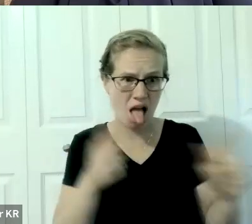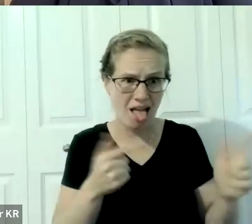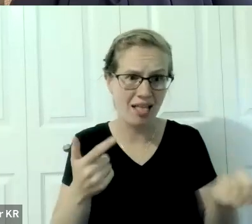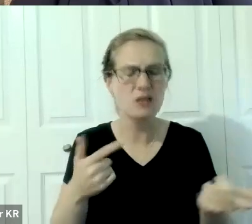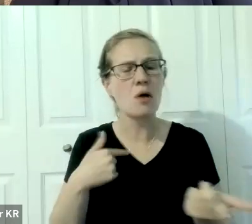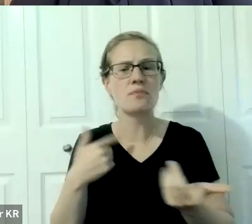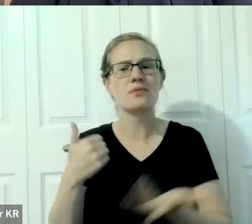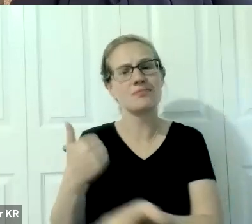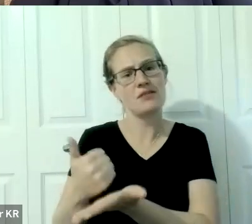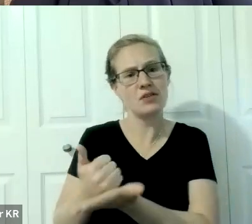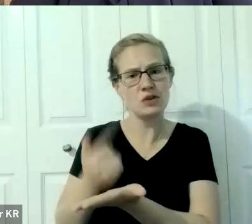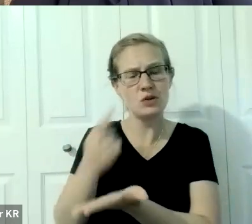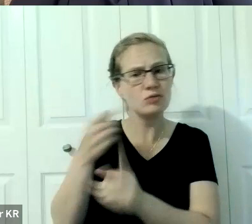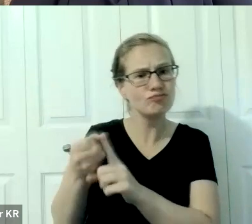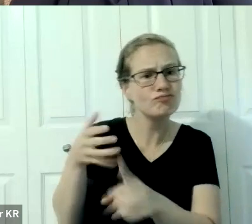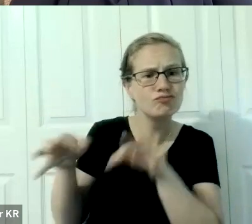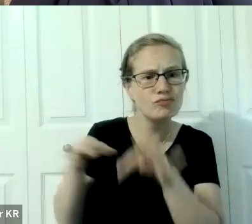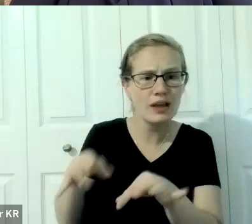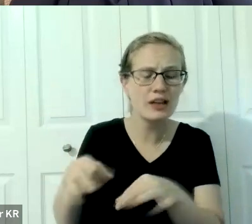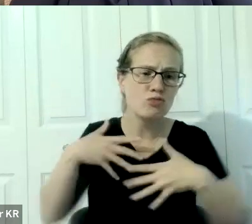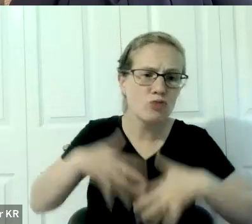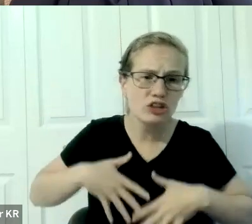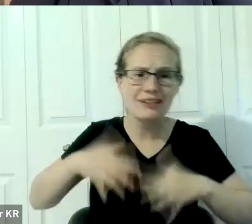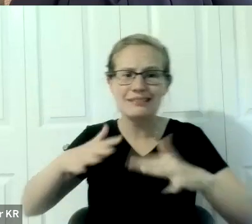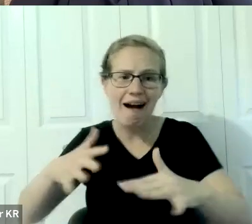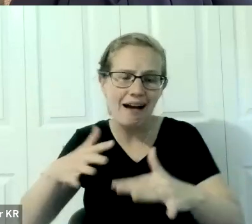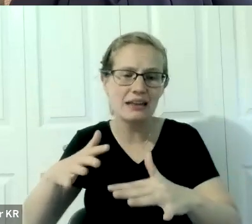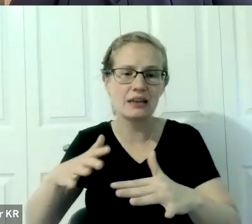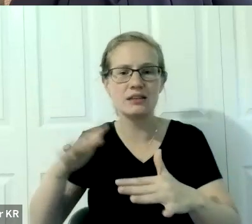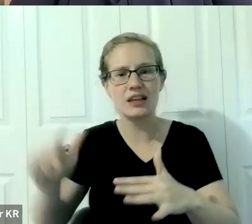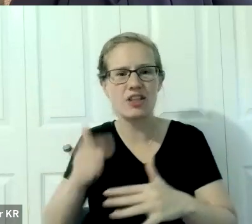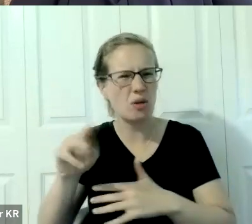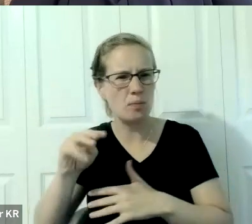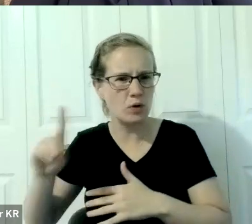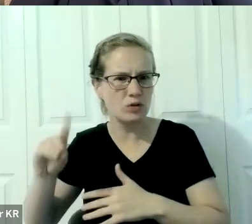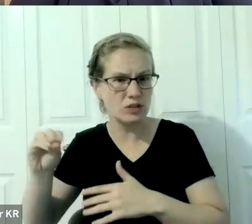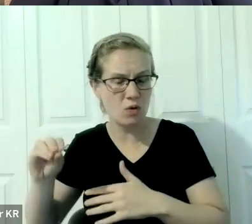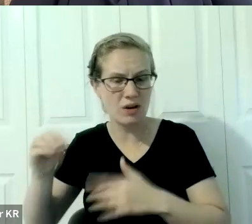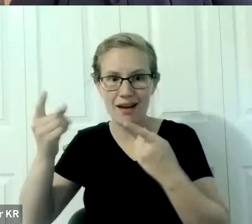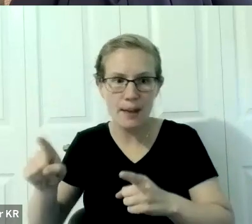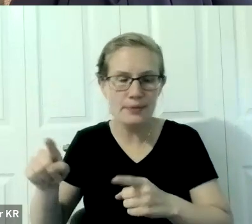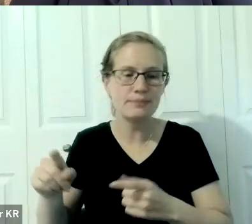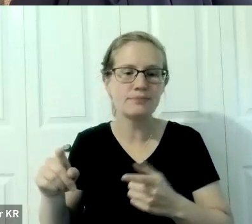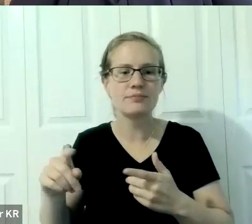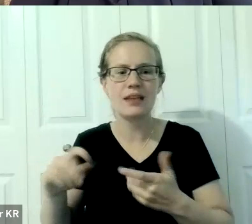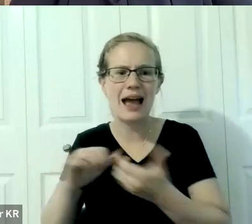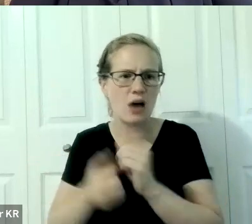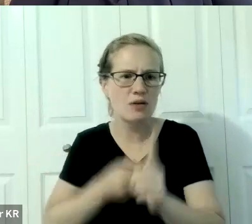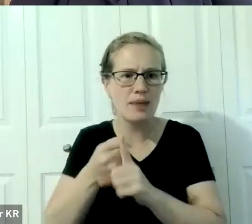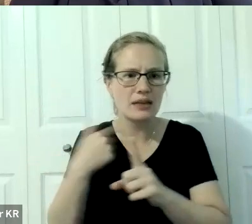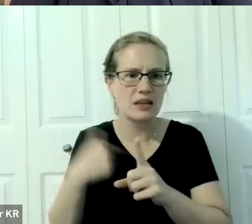bit about when depression, anxiety, and maybe even some of these other mood disorders come on, and how it affects